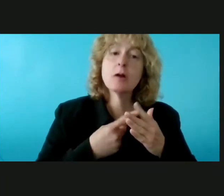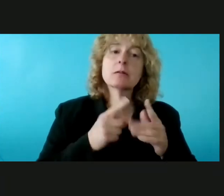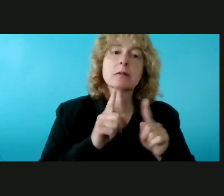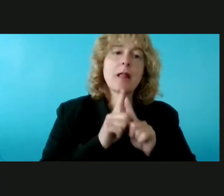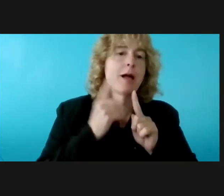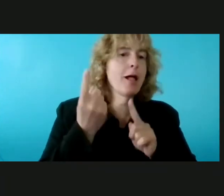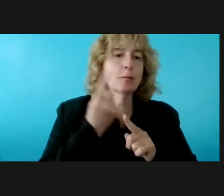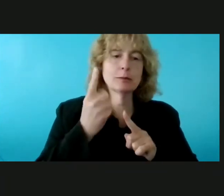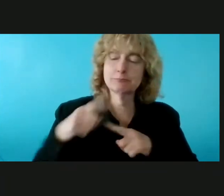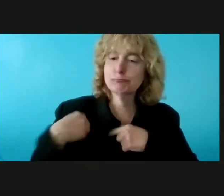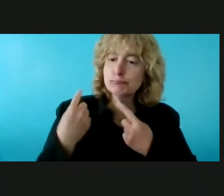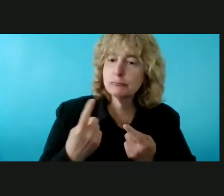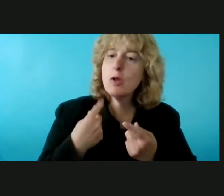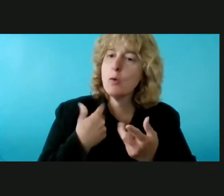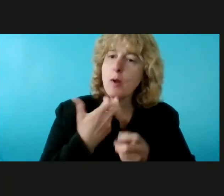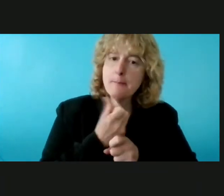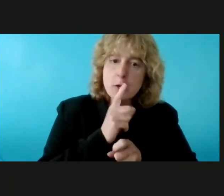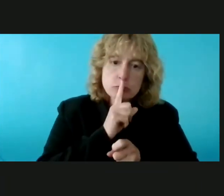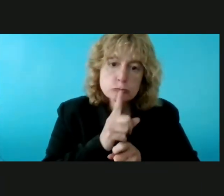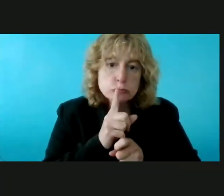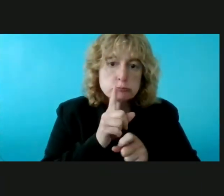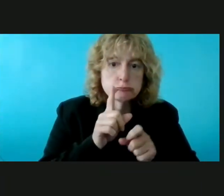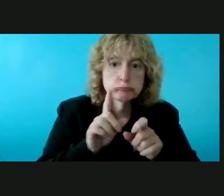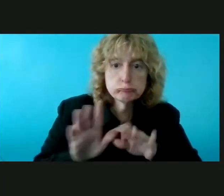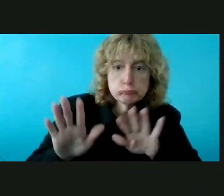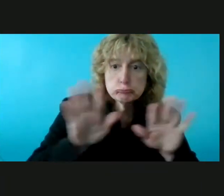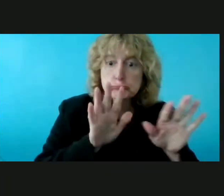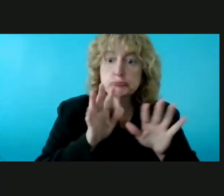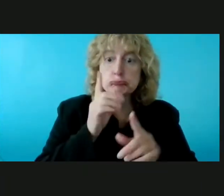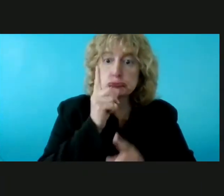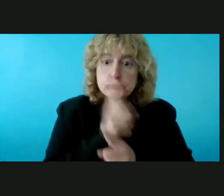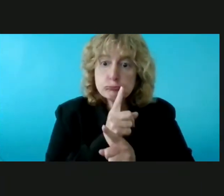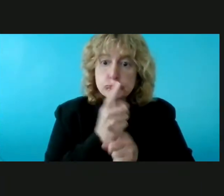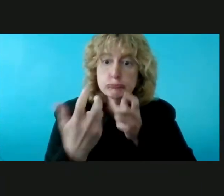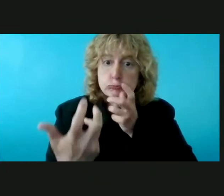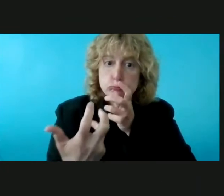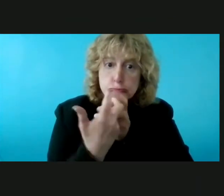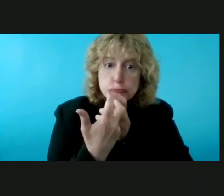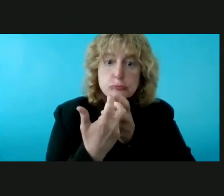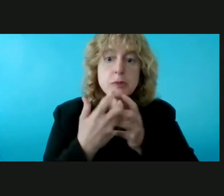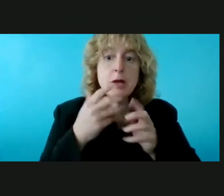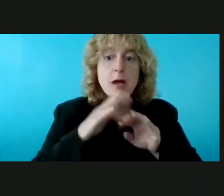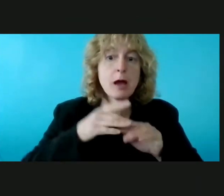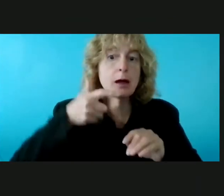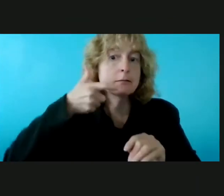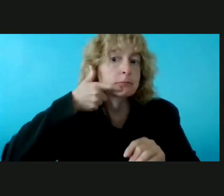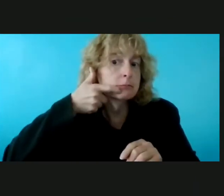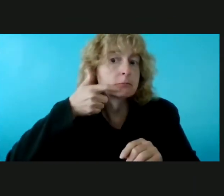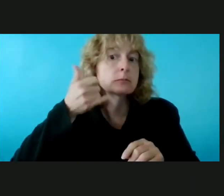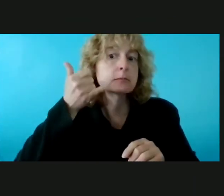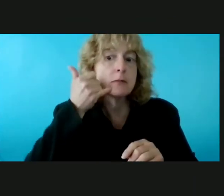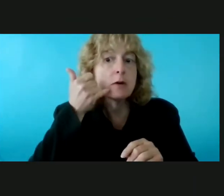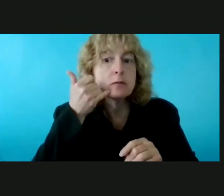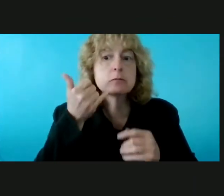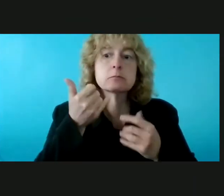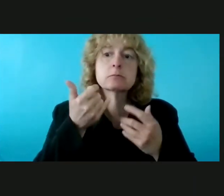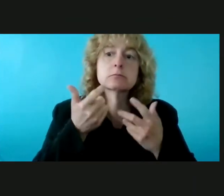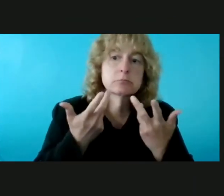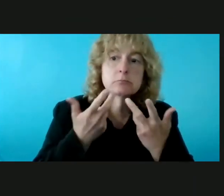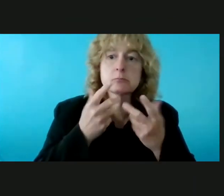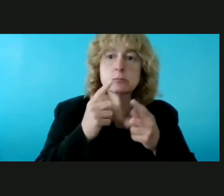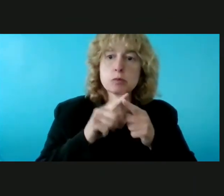get people on the right line and in the right place so that they can get